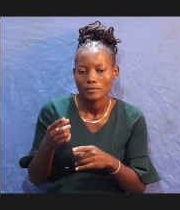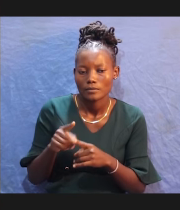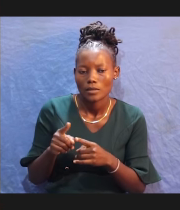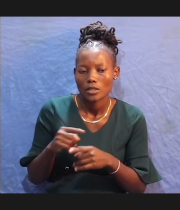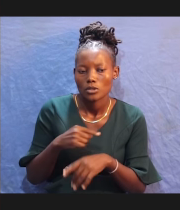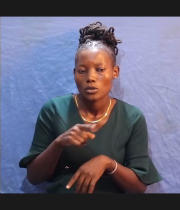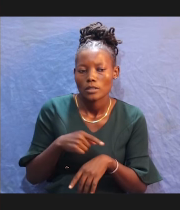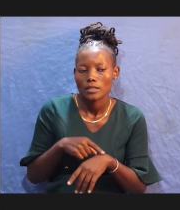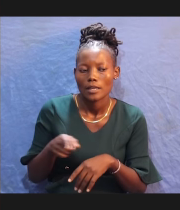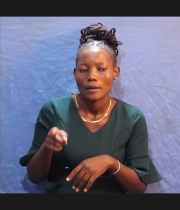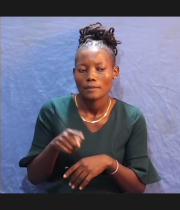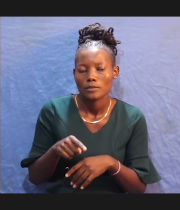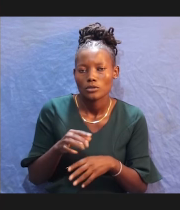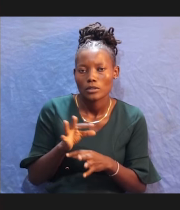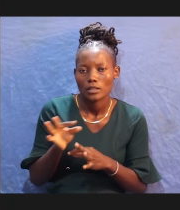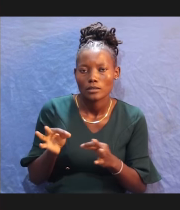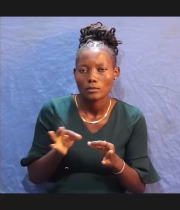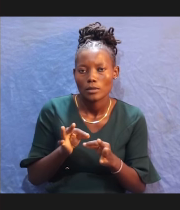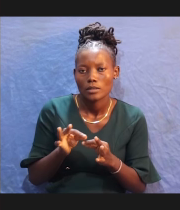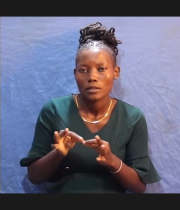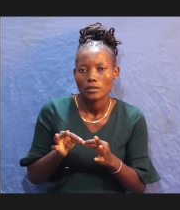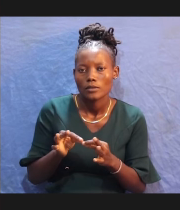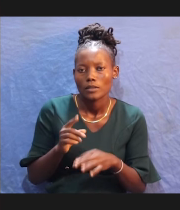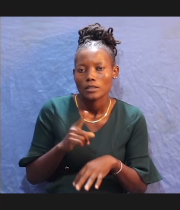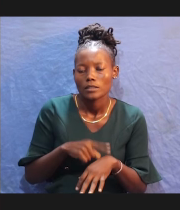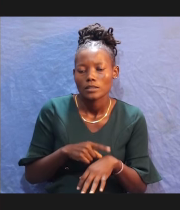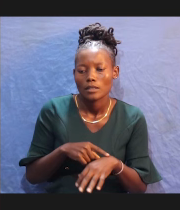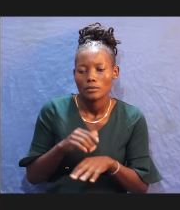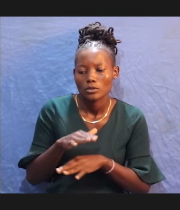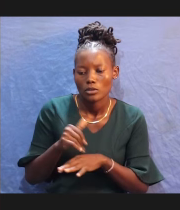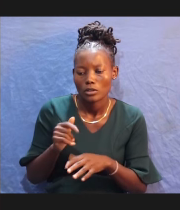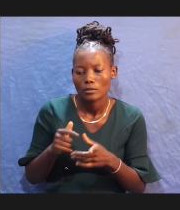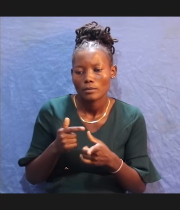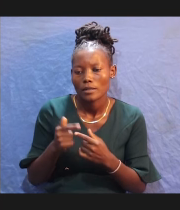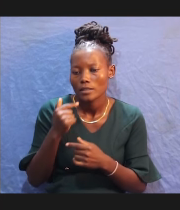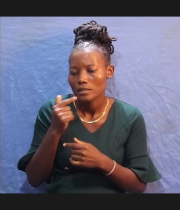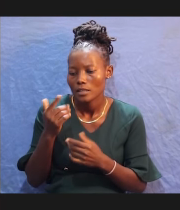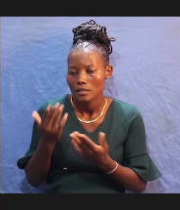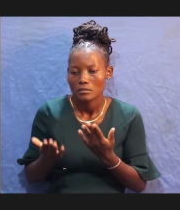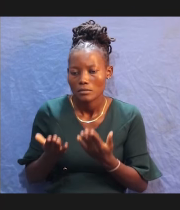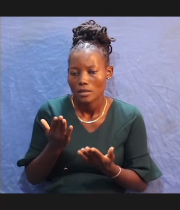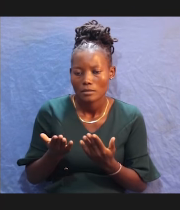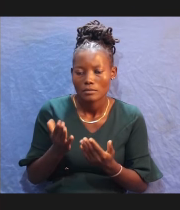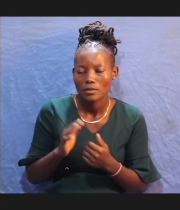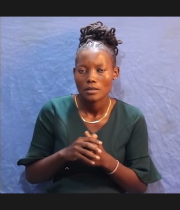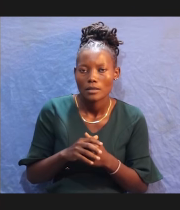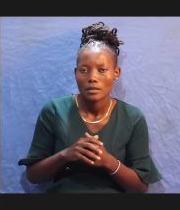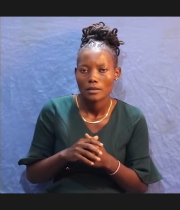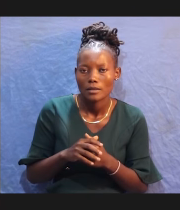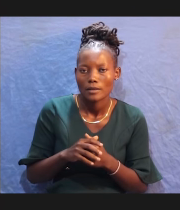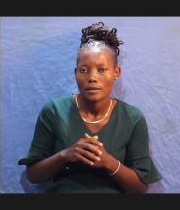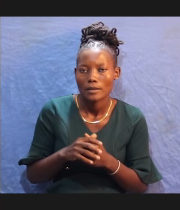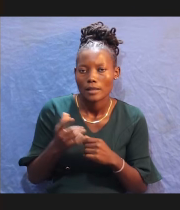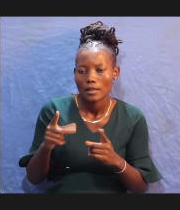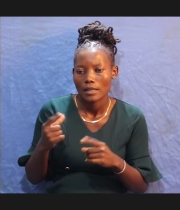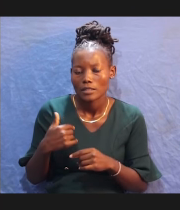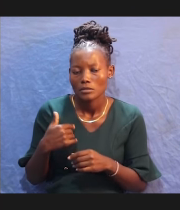the main part, you either call that person and say, okay, you will be the coach today with me, let me set the field,